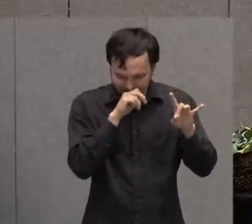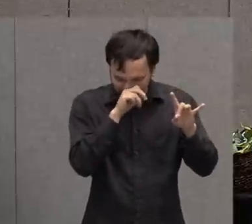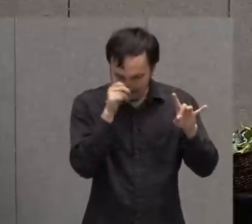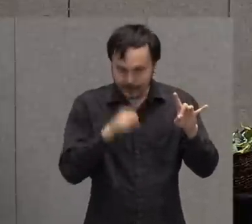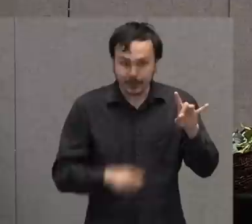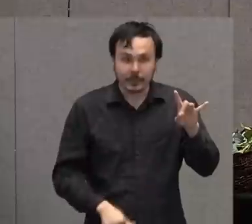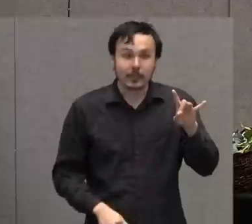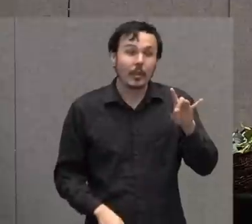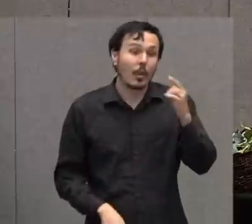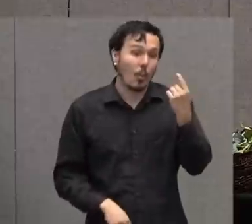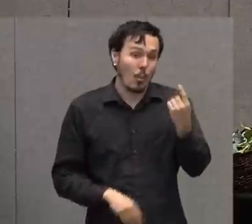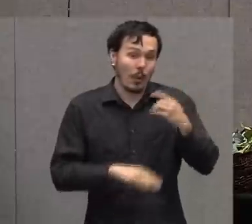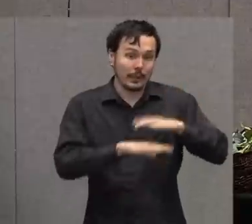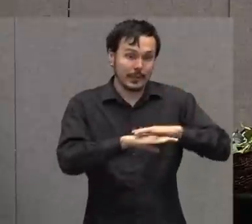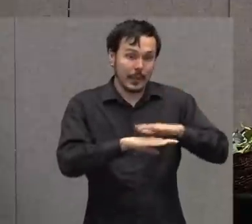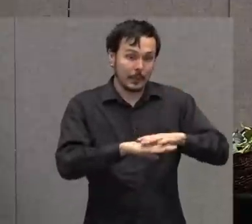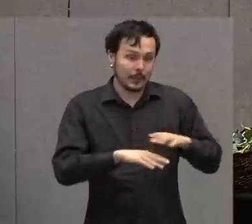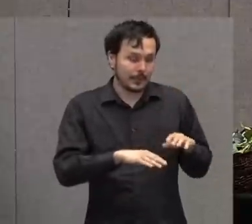single tables.